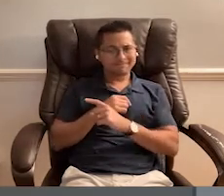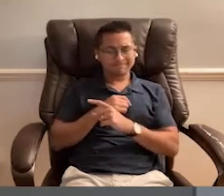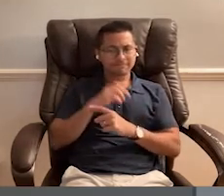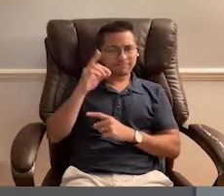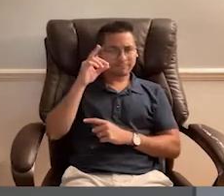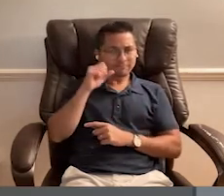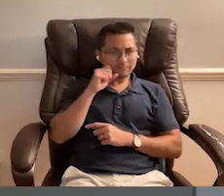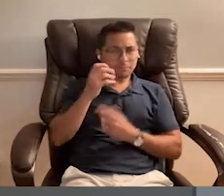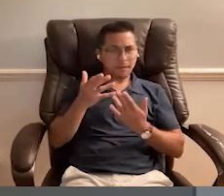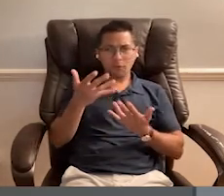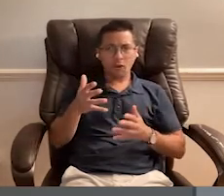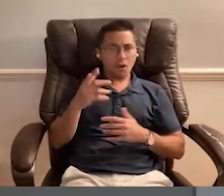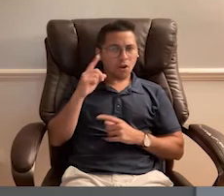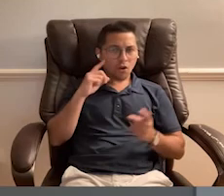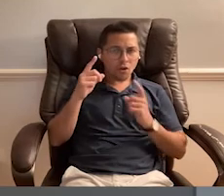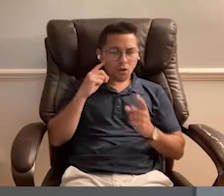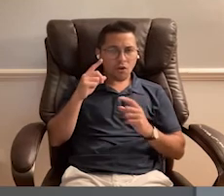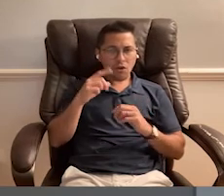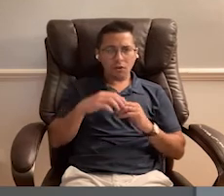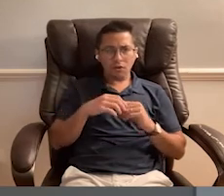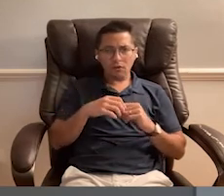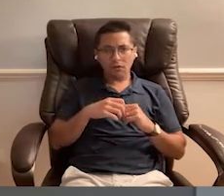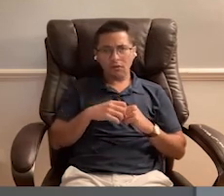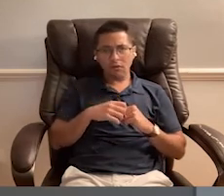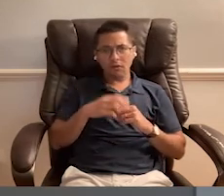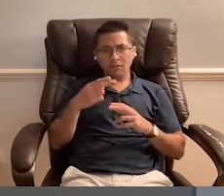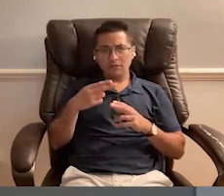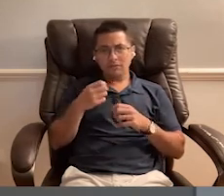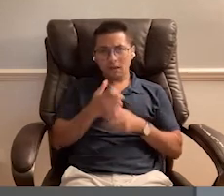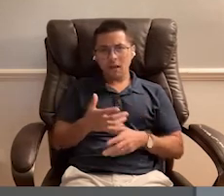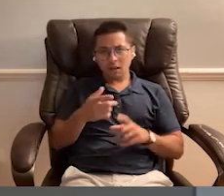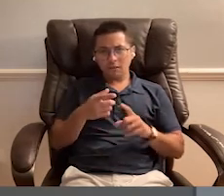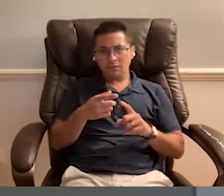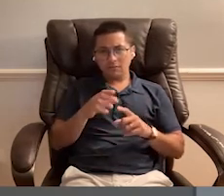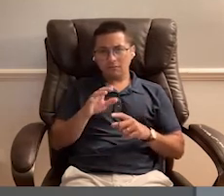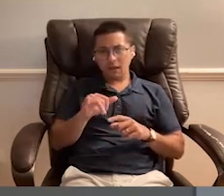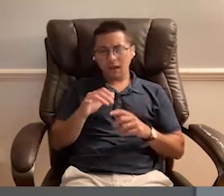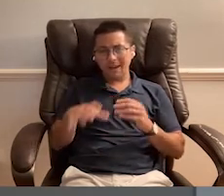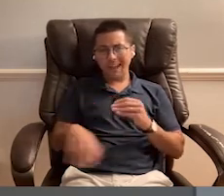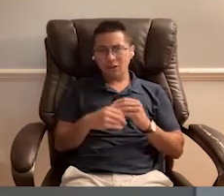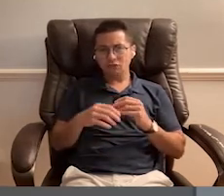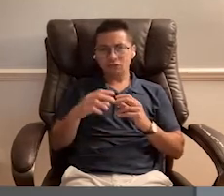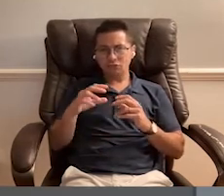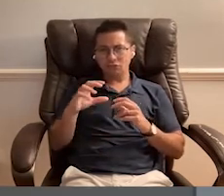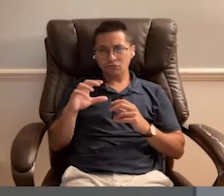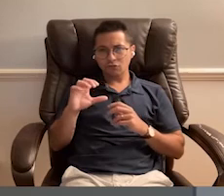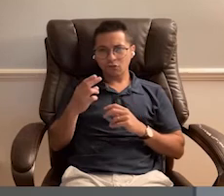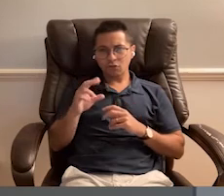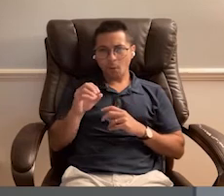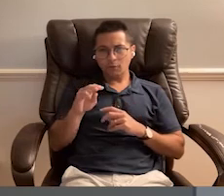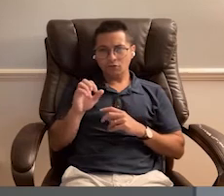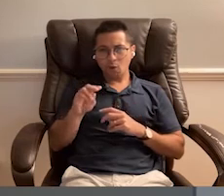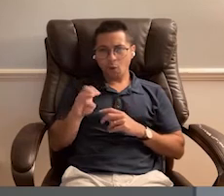Liesl will talk about that. So for Down syndrome, you probably have all heard about individuals with Down Down syndrome is caused by presence